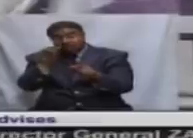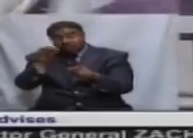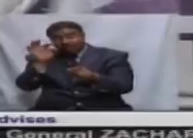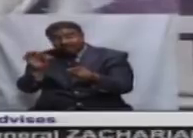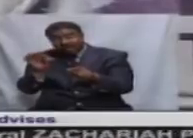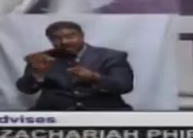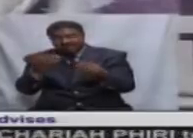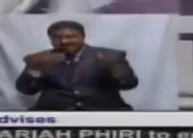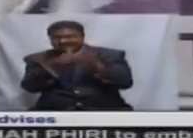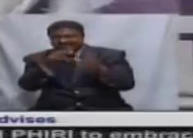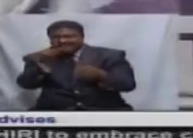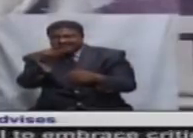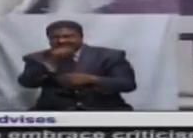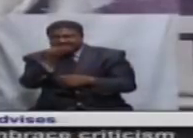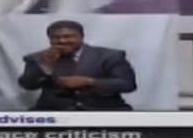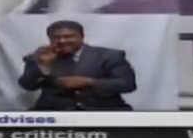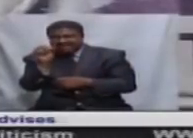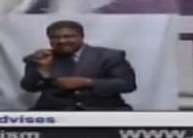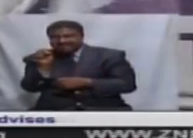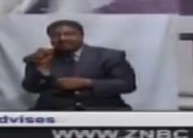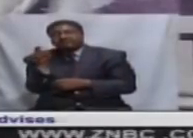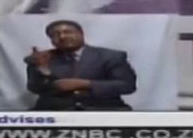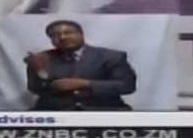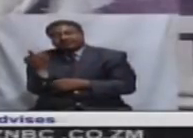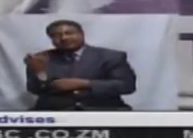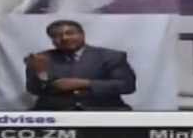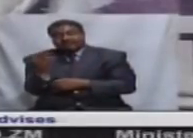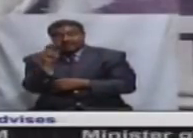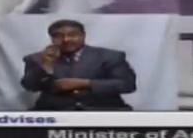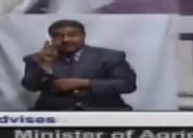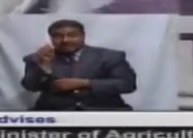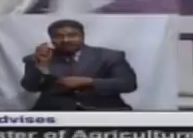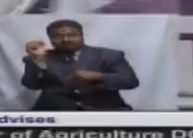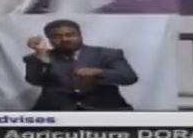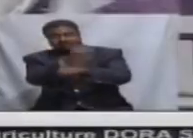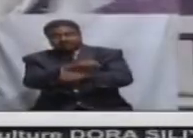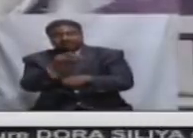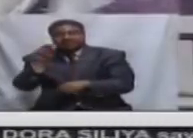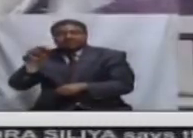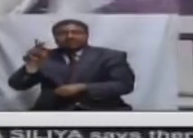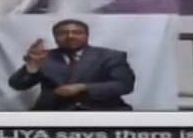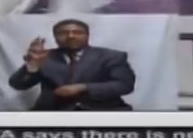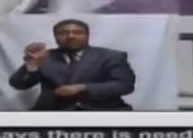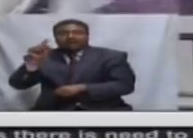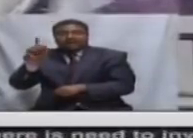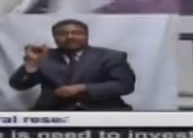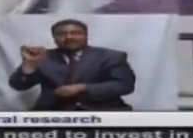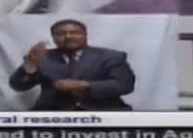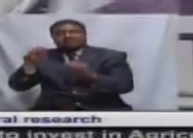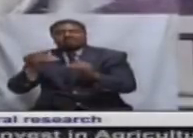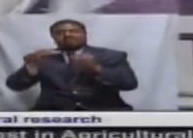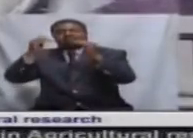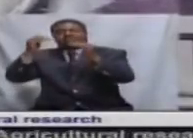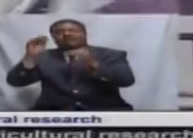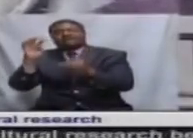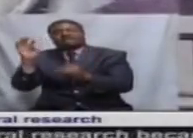equipment includes chillers, studio cameras, and stage scenes. The installation of the equipment will further